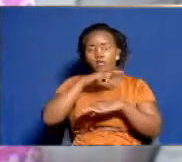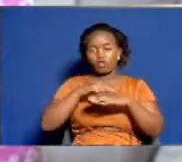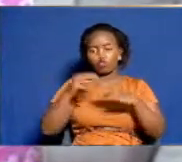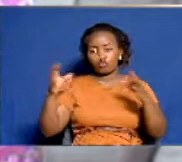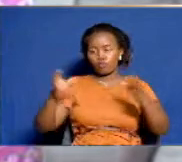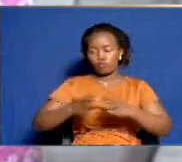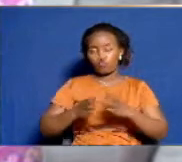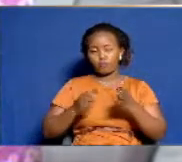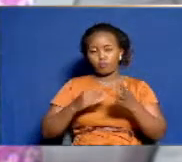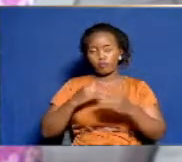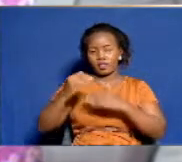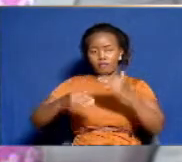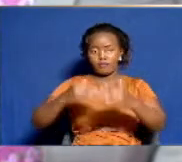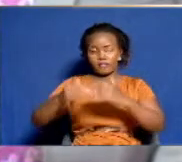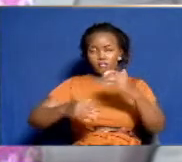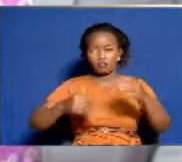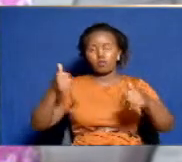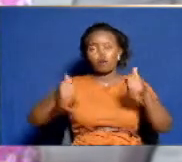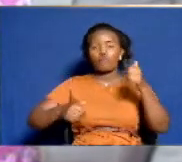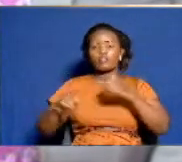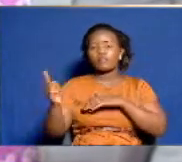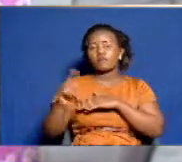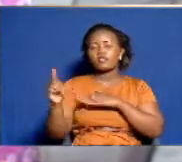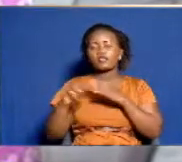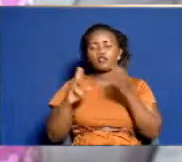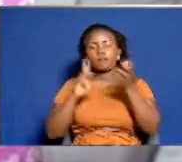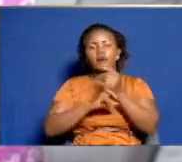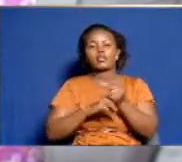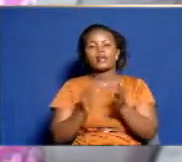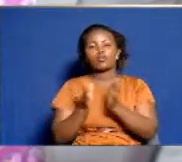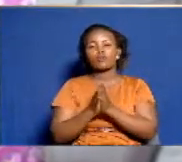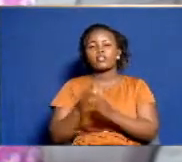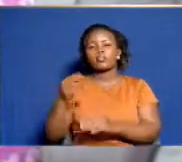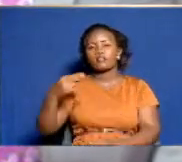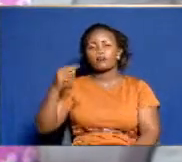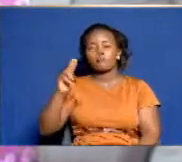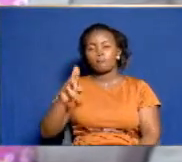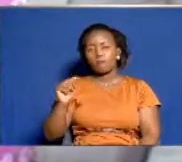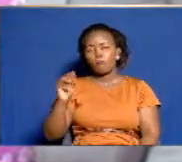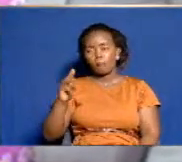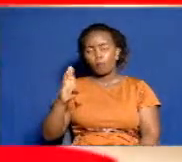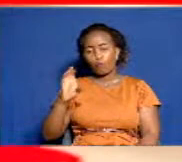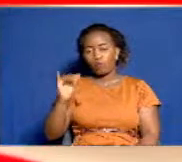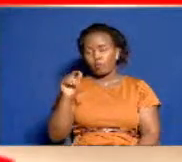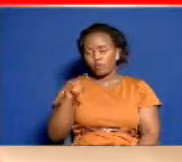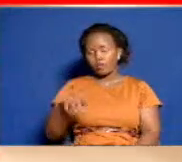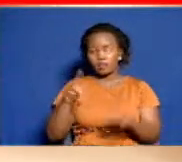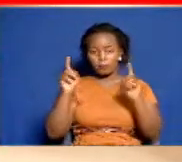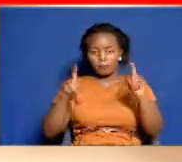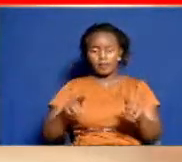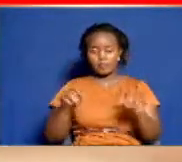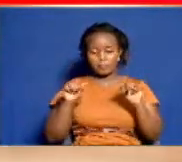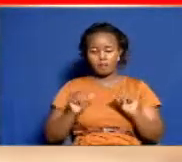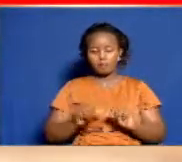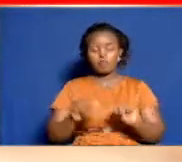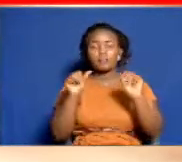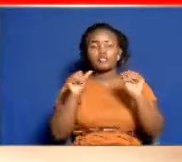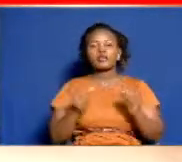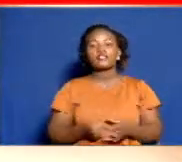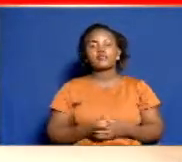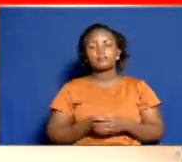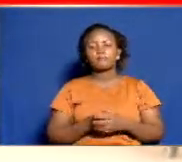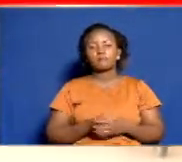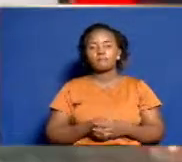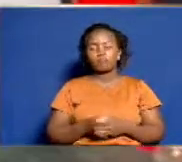backbone infrastructure that the ministry partnered with Huawei, and that particular fiber needs to be maintained. Integrating artificial